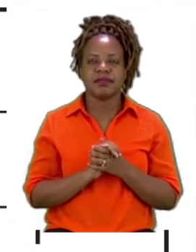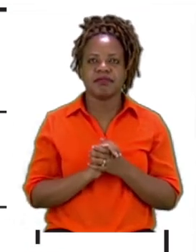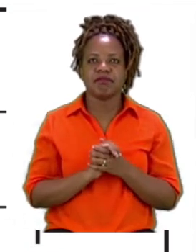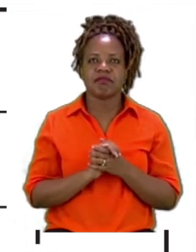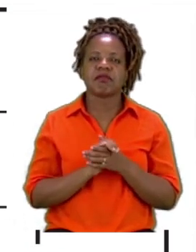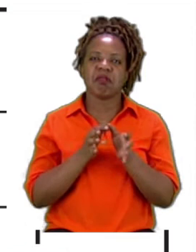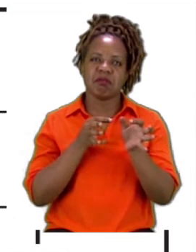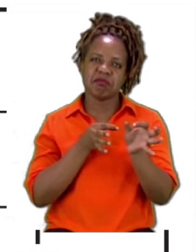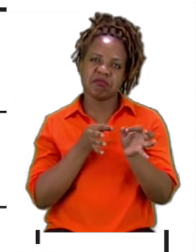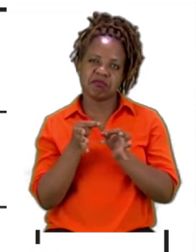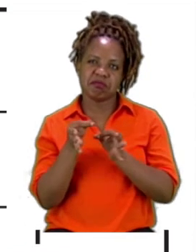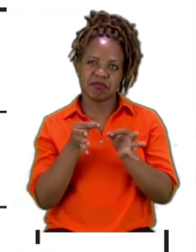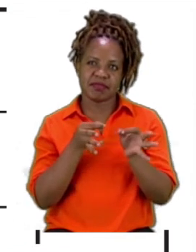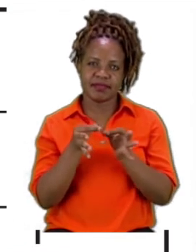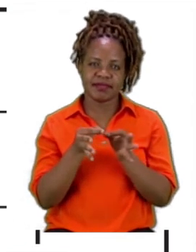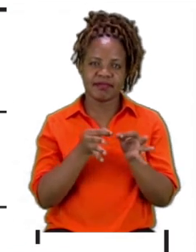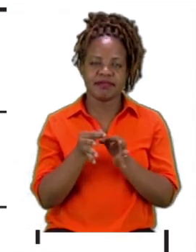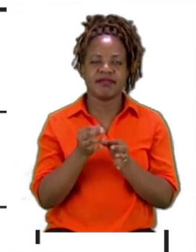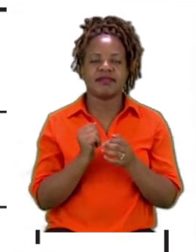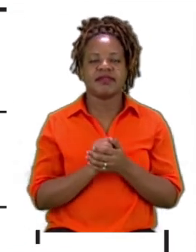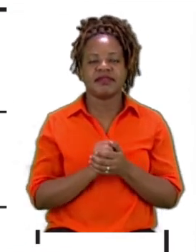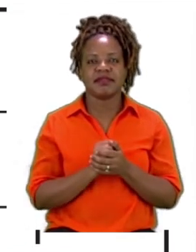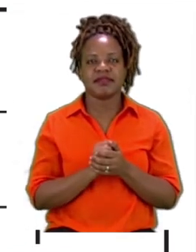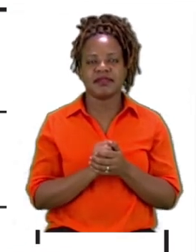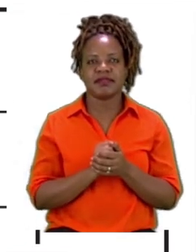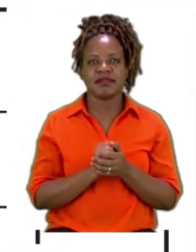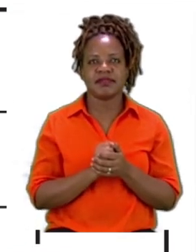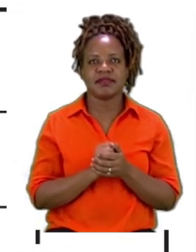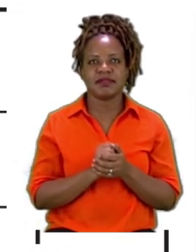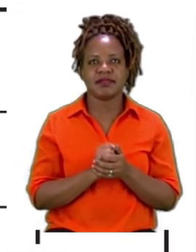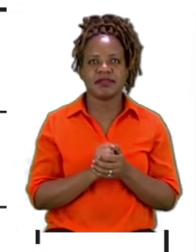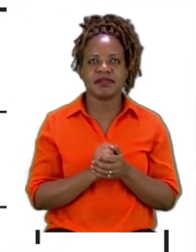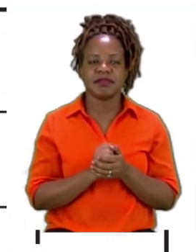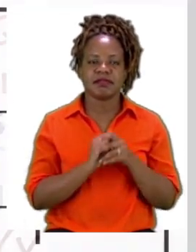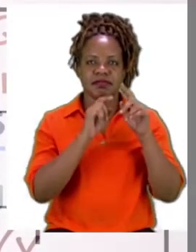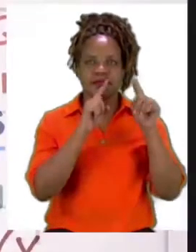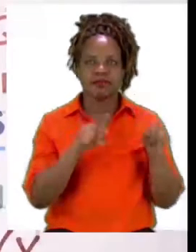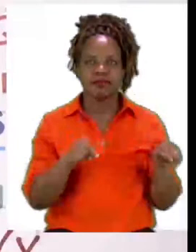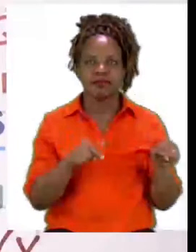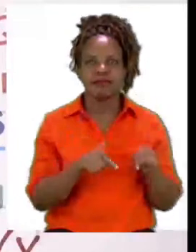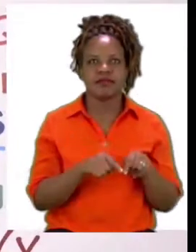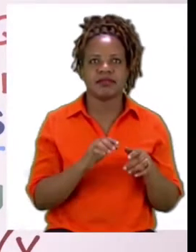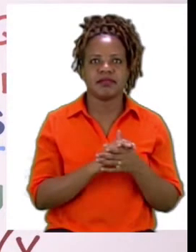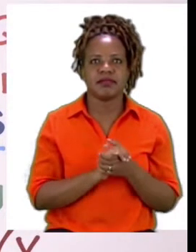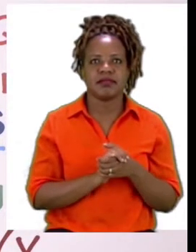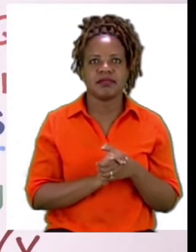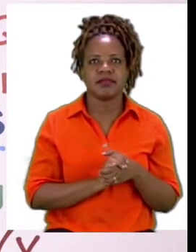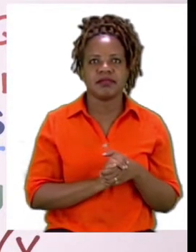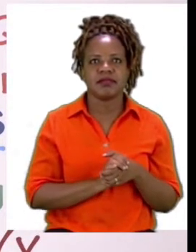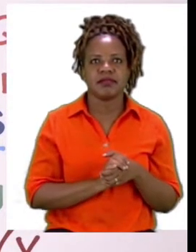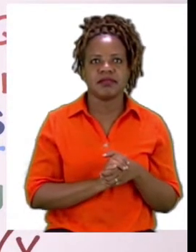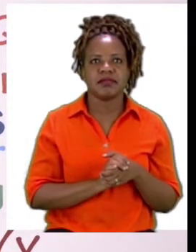to explain all of it to you. Let's take a look at the board. Now the first thing you need to know